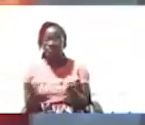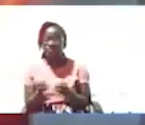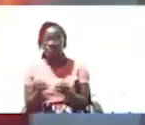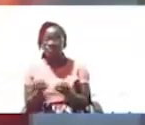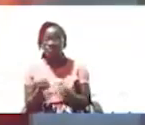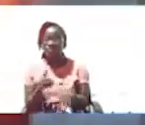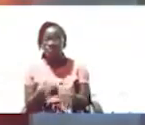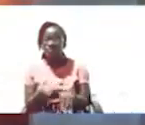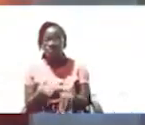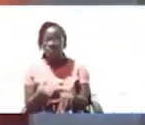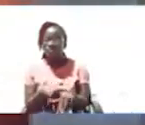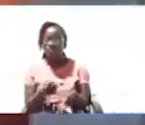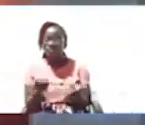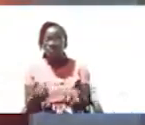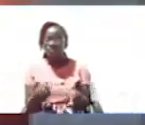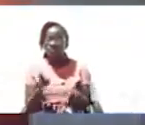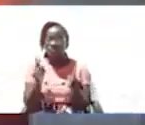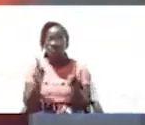And